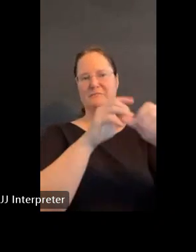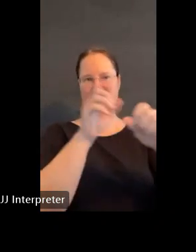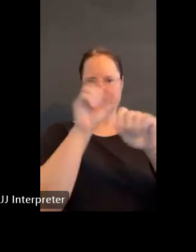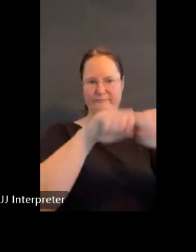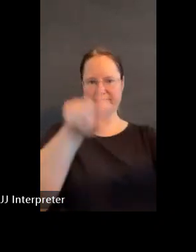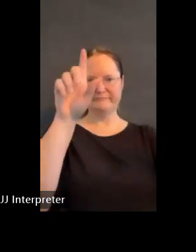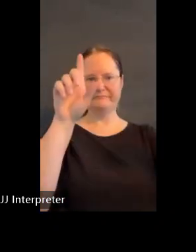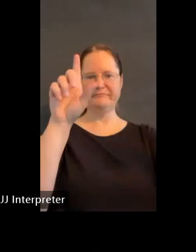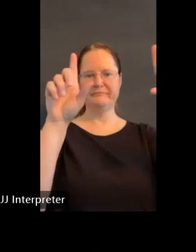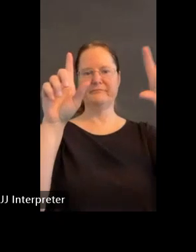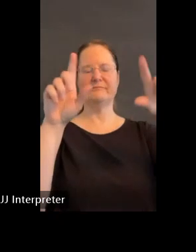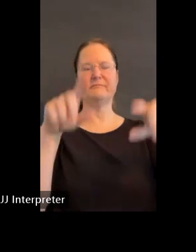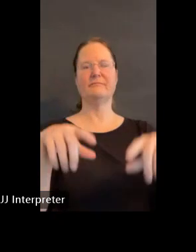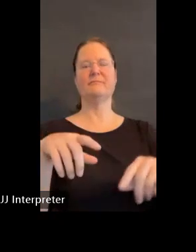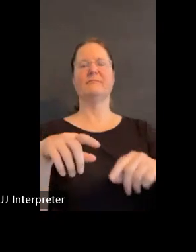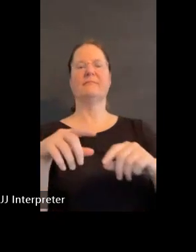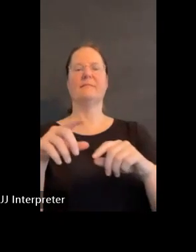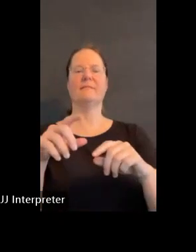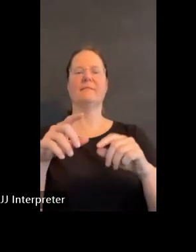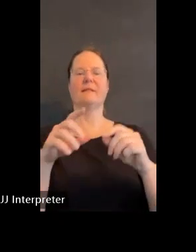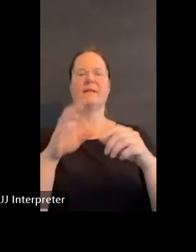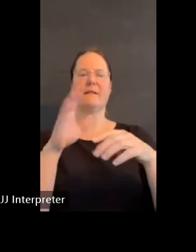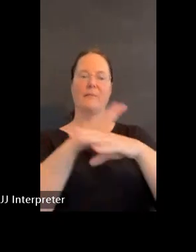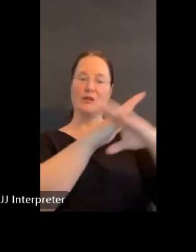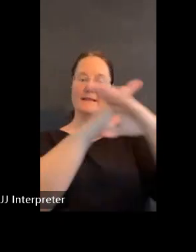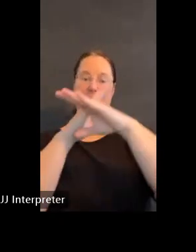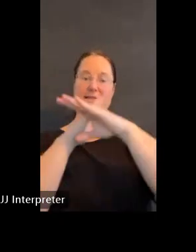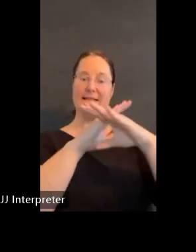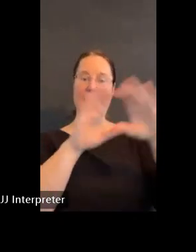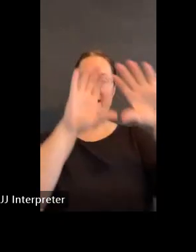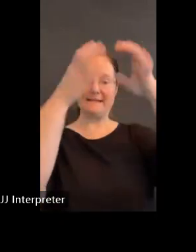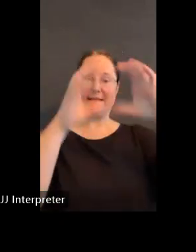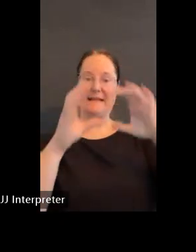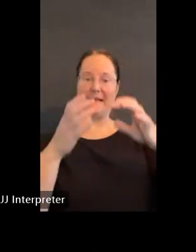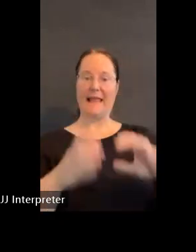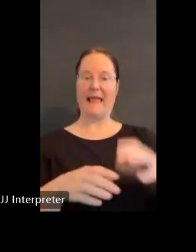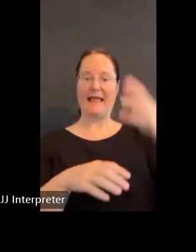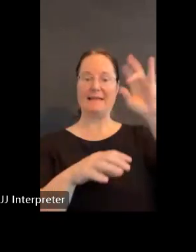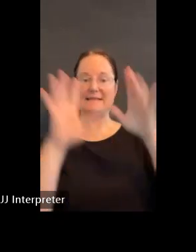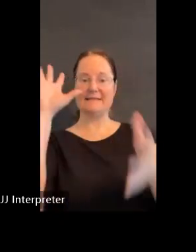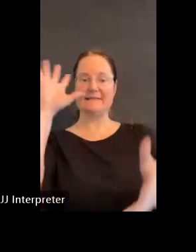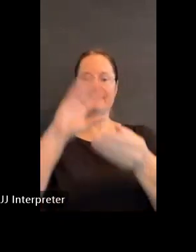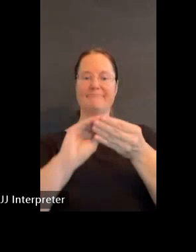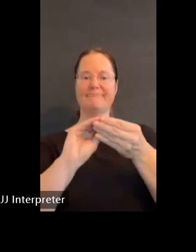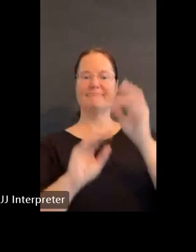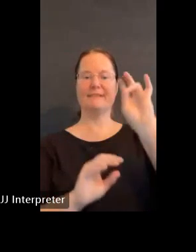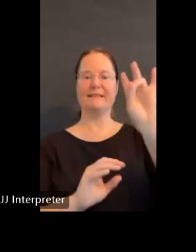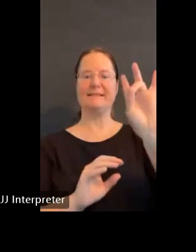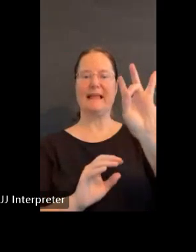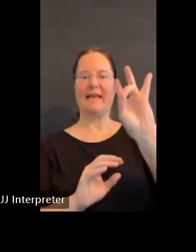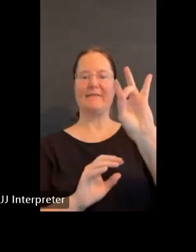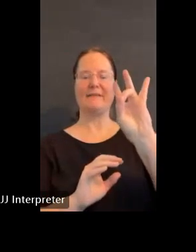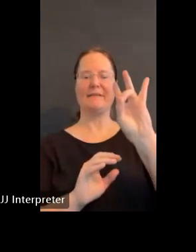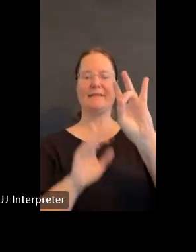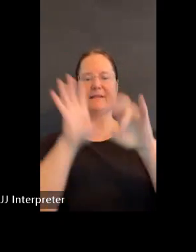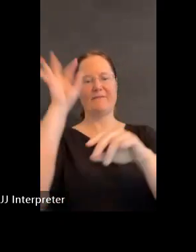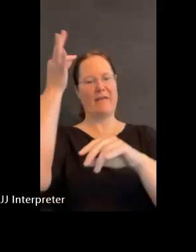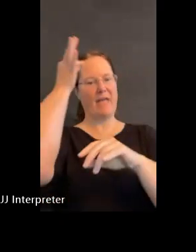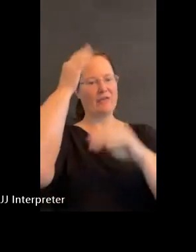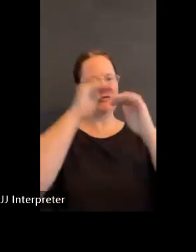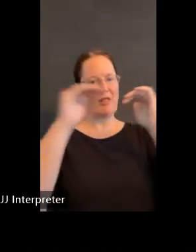All right, so our protected classes, we've got 7 at the federal level under the Fair Housing Act.